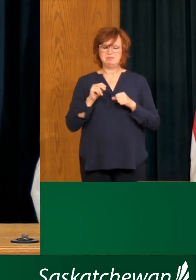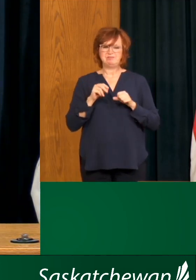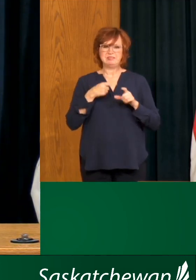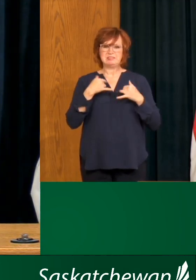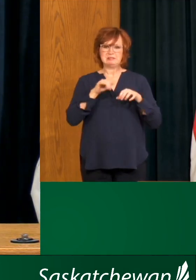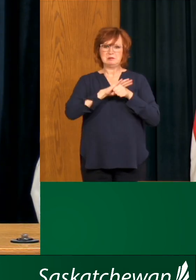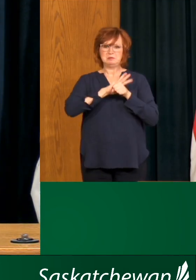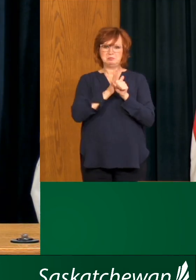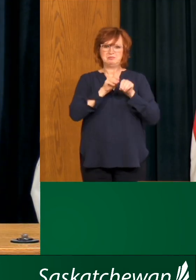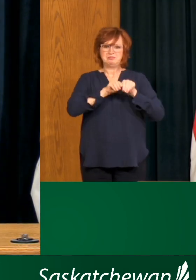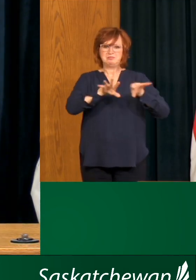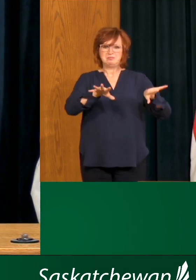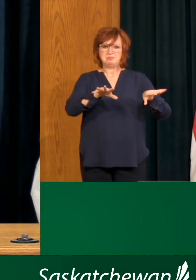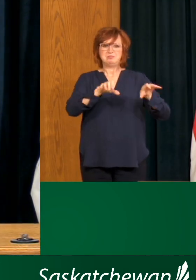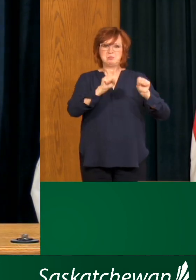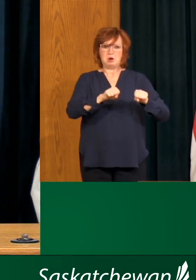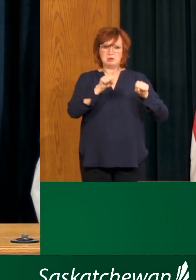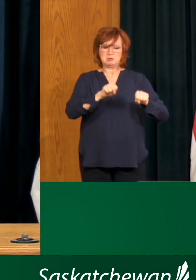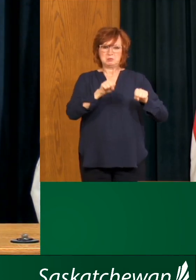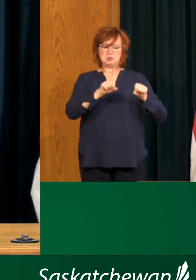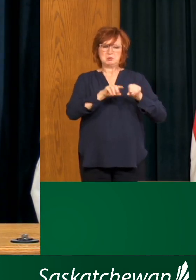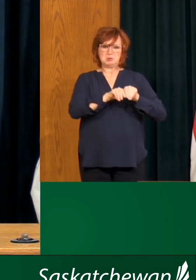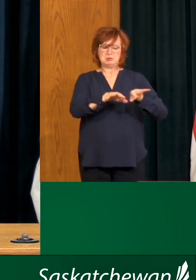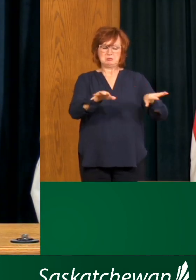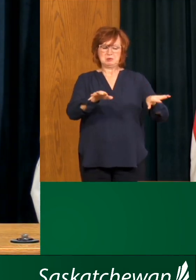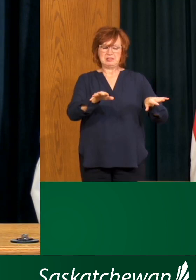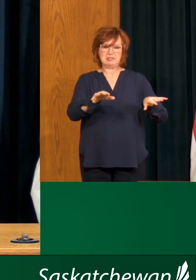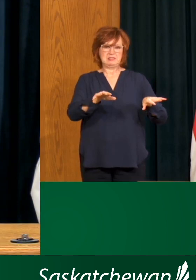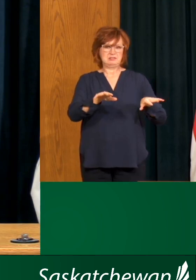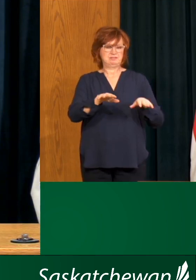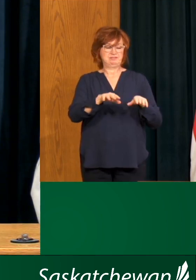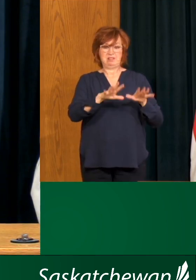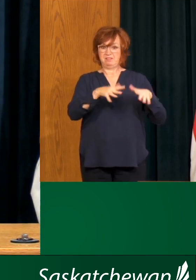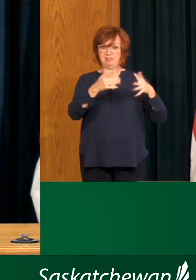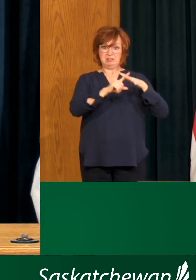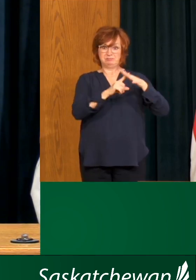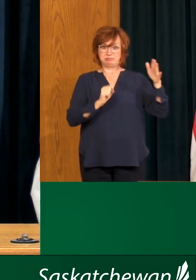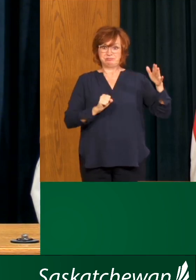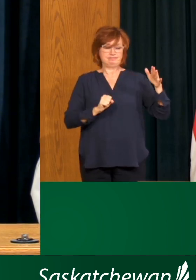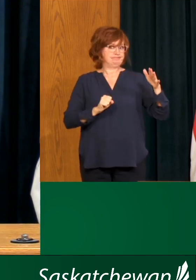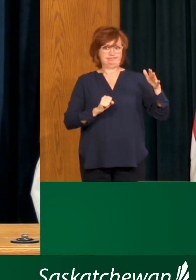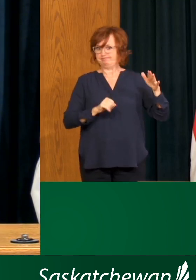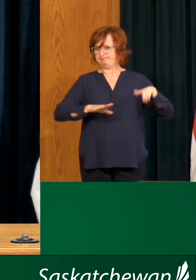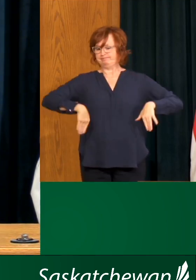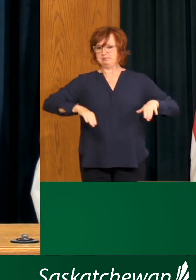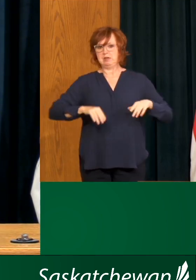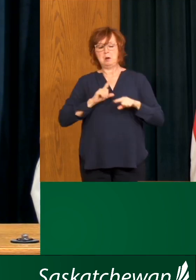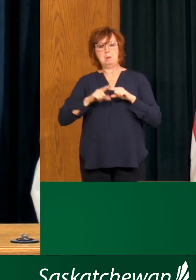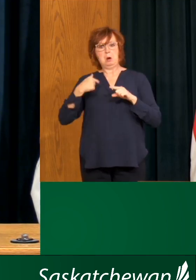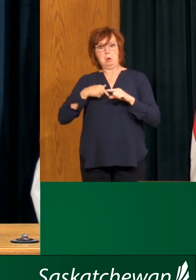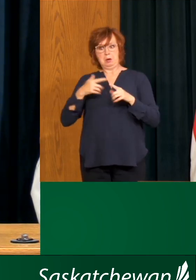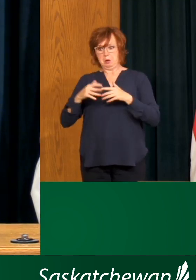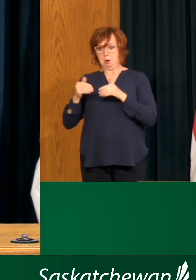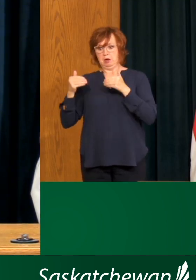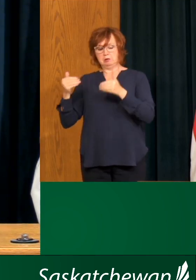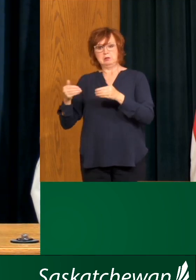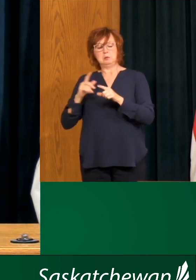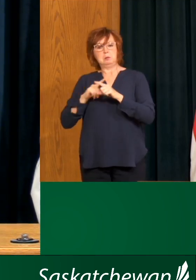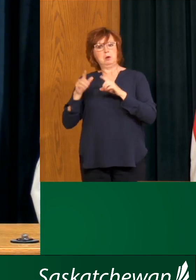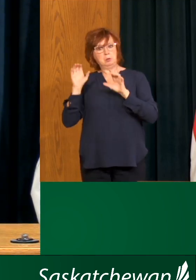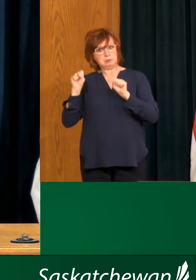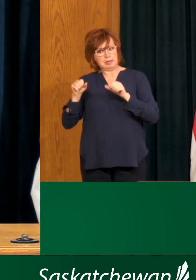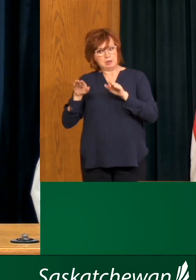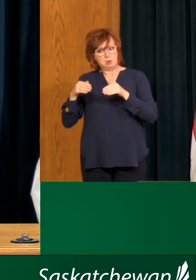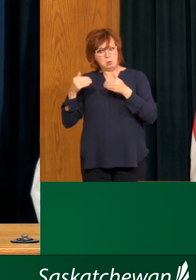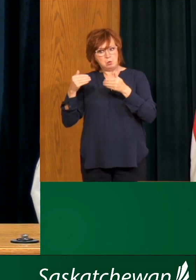We can reopen, but we know how quickly this virus can spread if we stop following all of the good practices that have worked